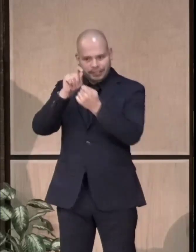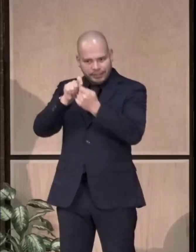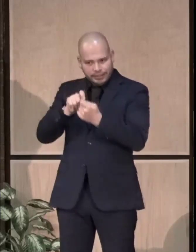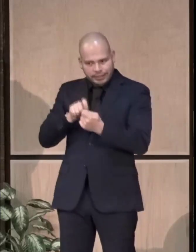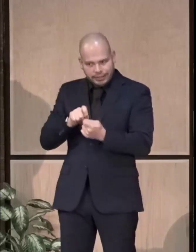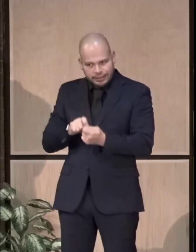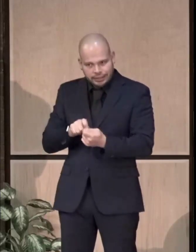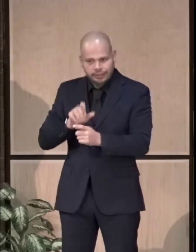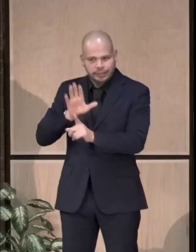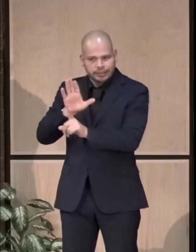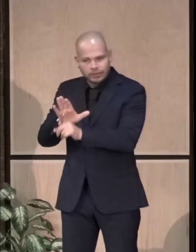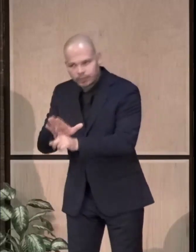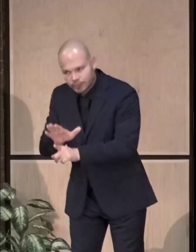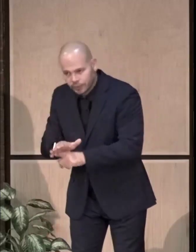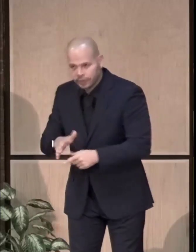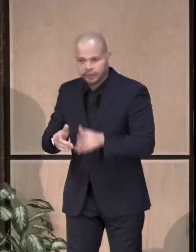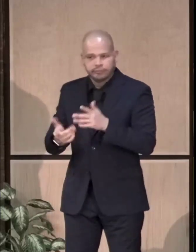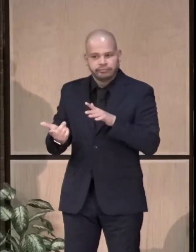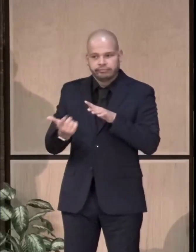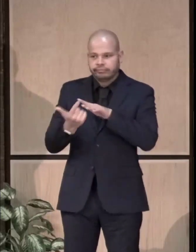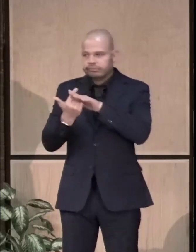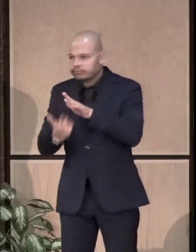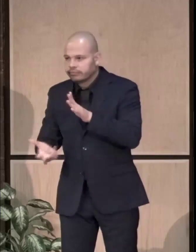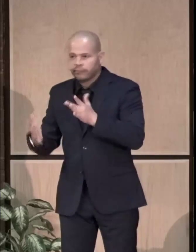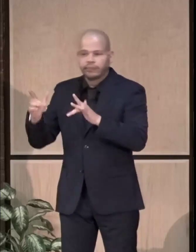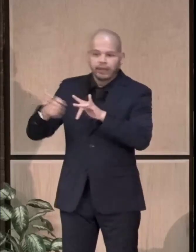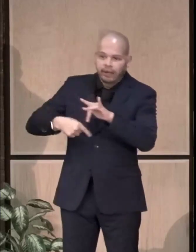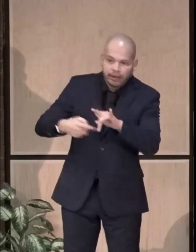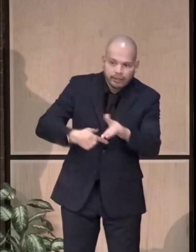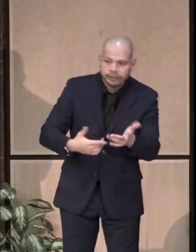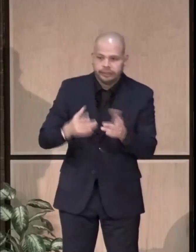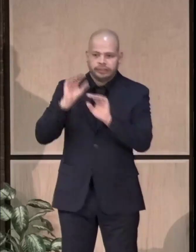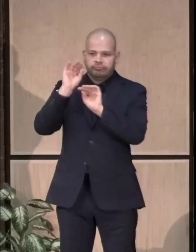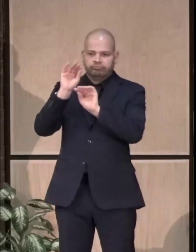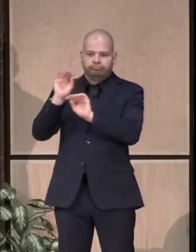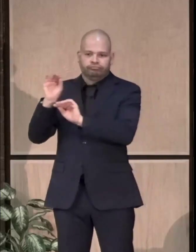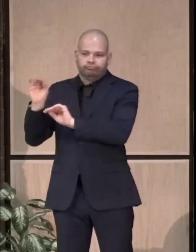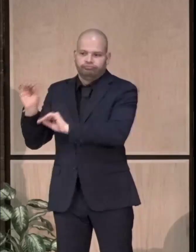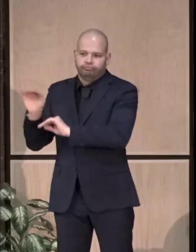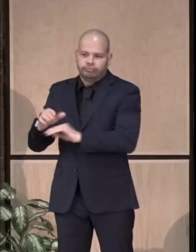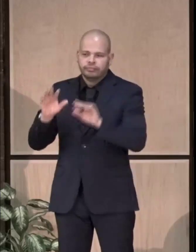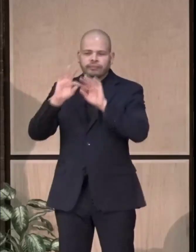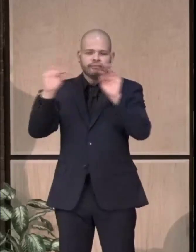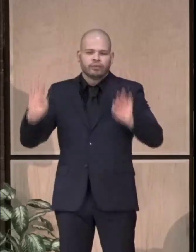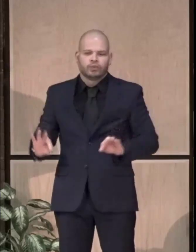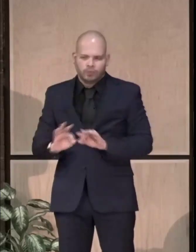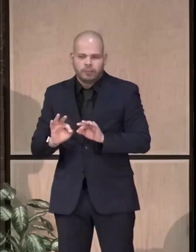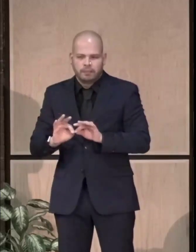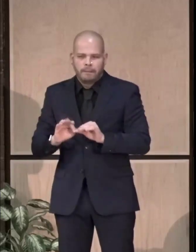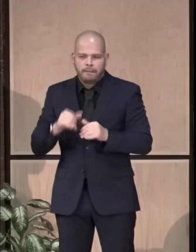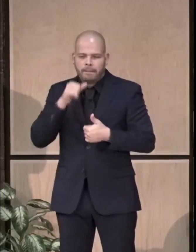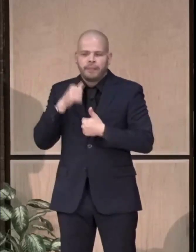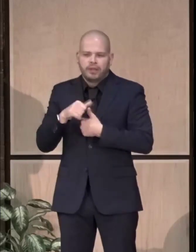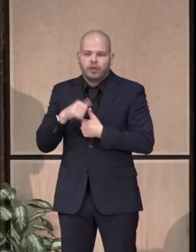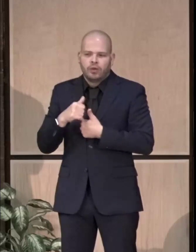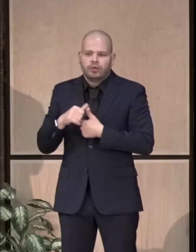had accrued. And then it's sent to the command to sign, and then it is certified mail sent to their